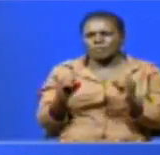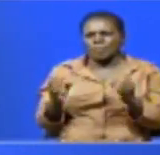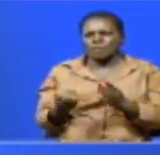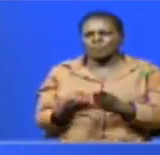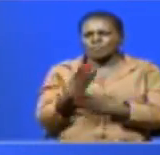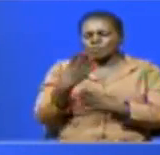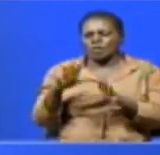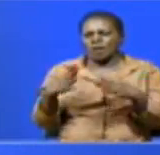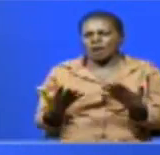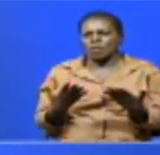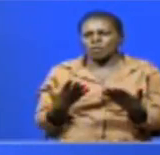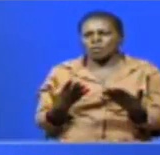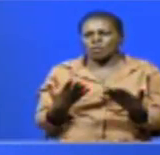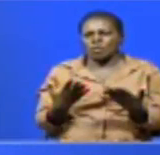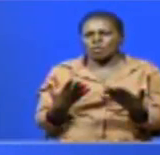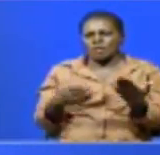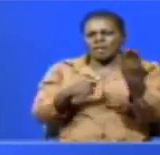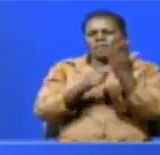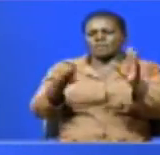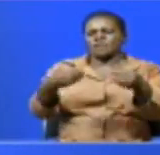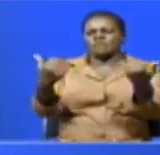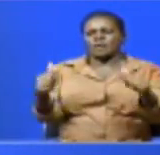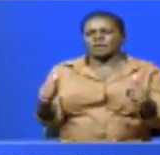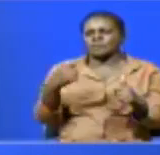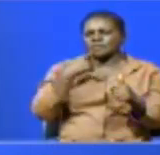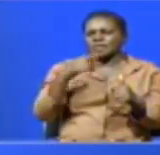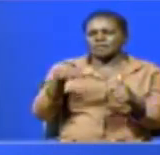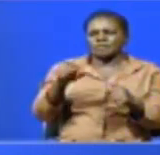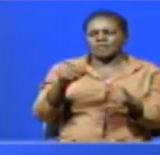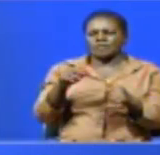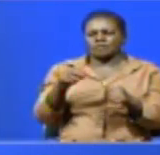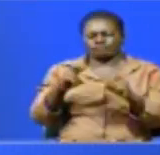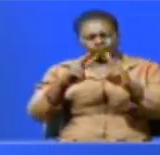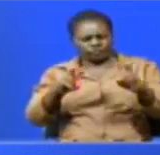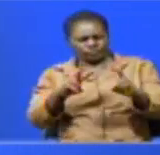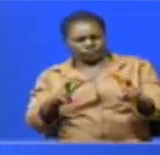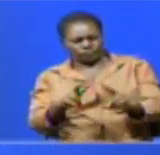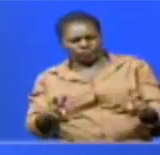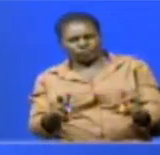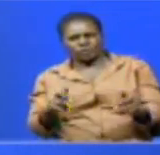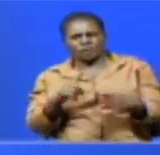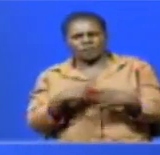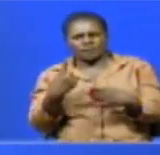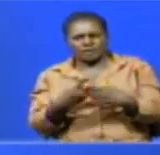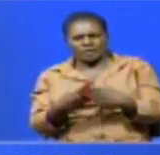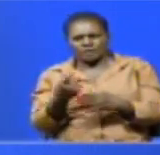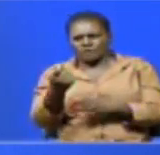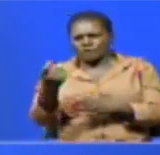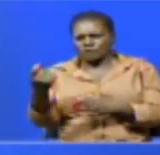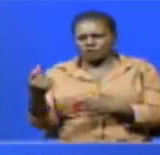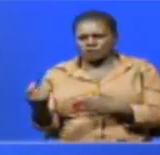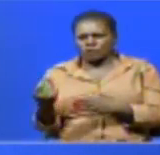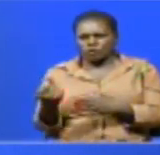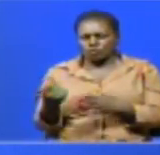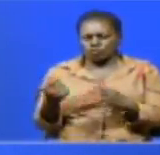with a device which he is yet to give a name, Nderitu says he did a brief research, which was then followed by a few false